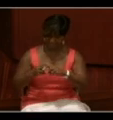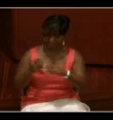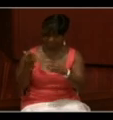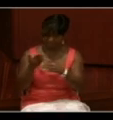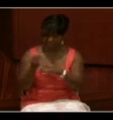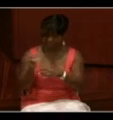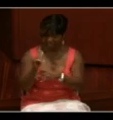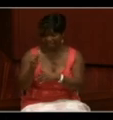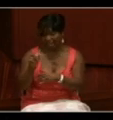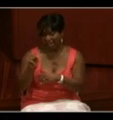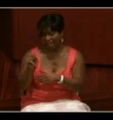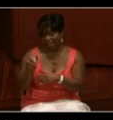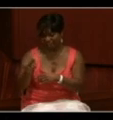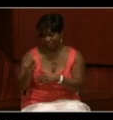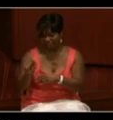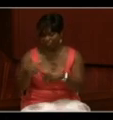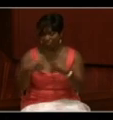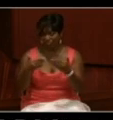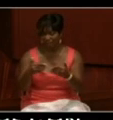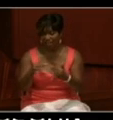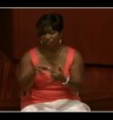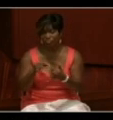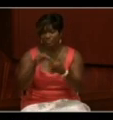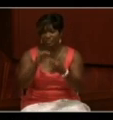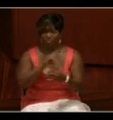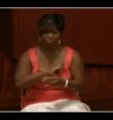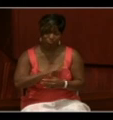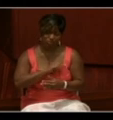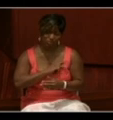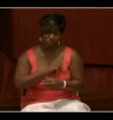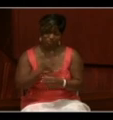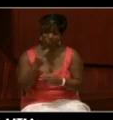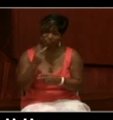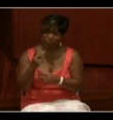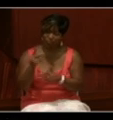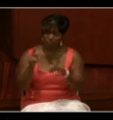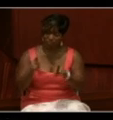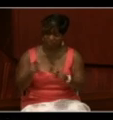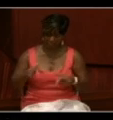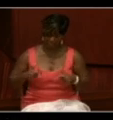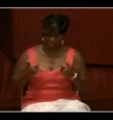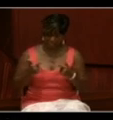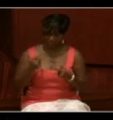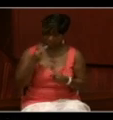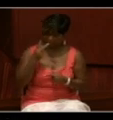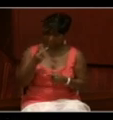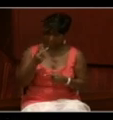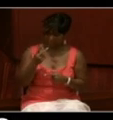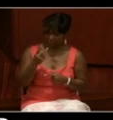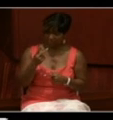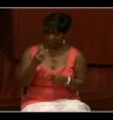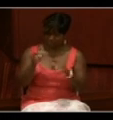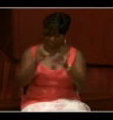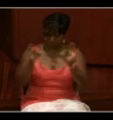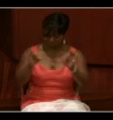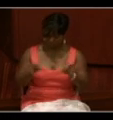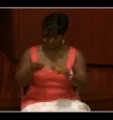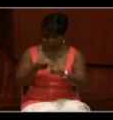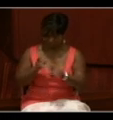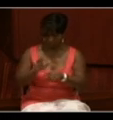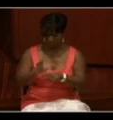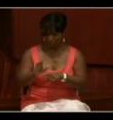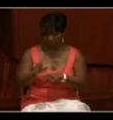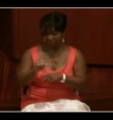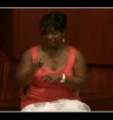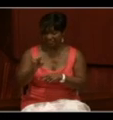Anna's provide us with a unique and a highly personal view of someone's life. You'll see here on this form from her Seattle